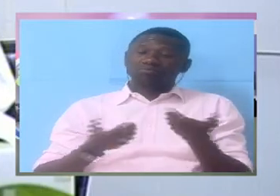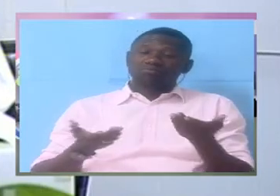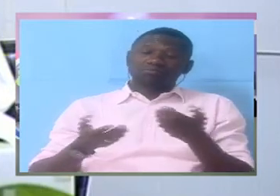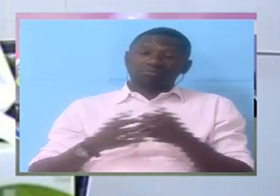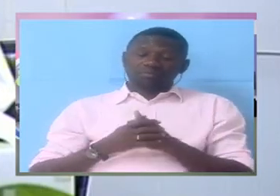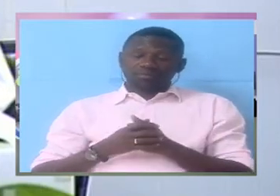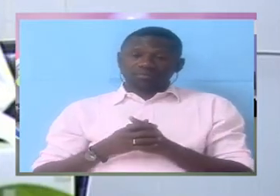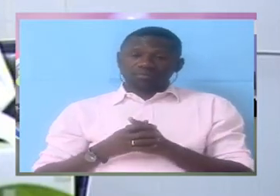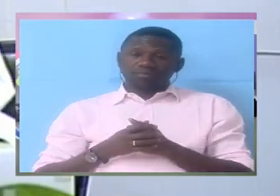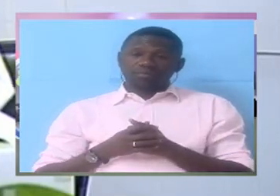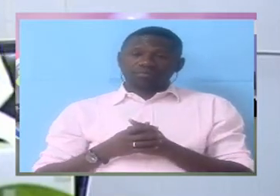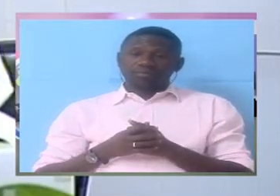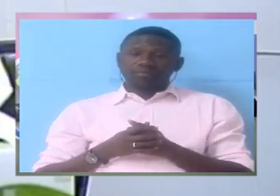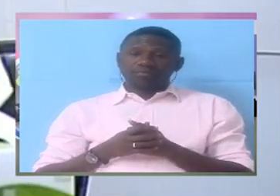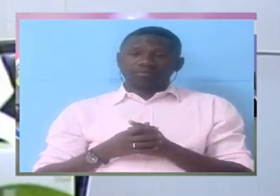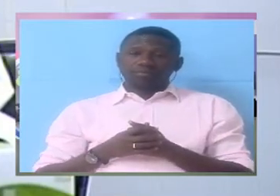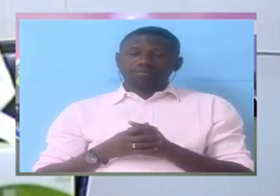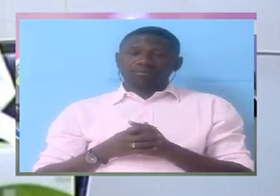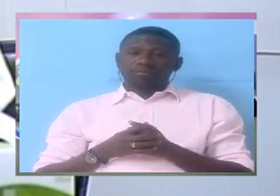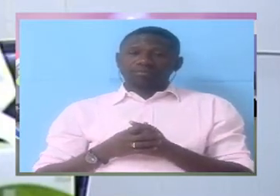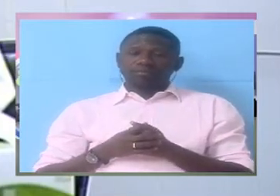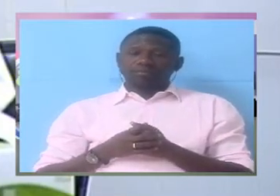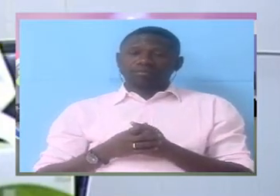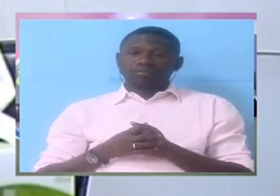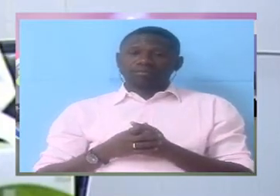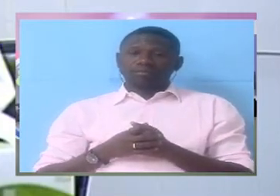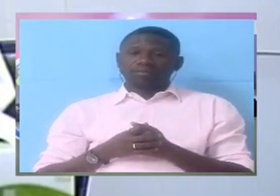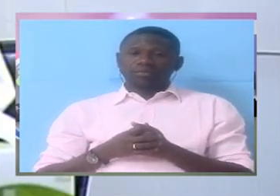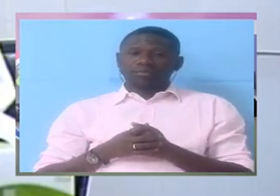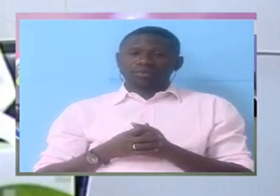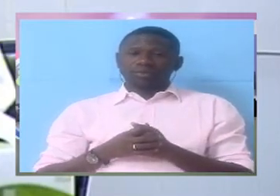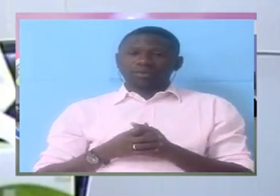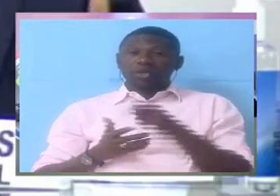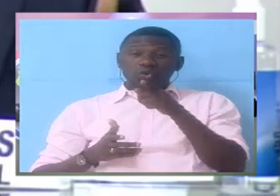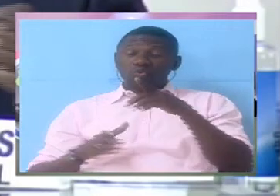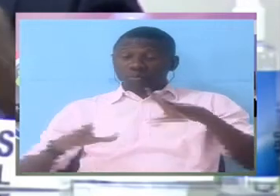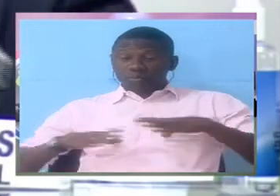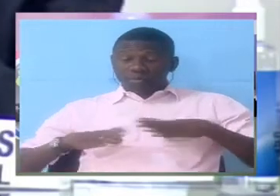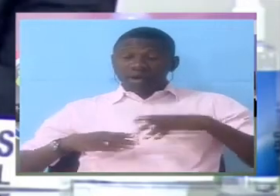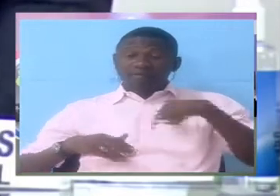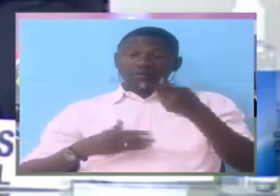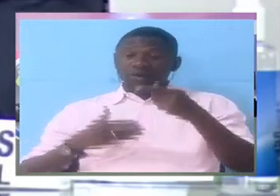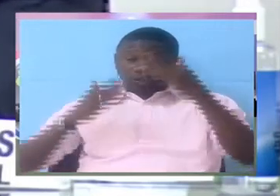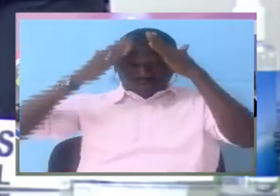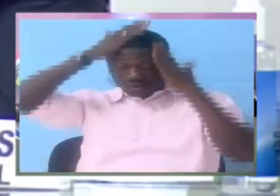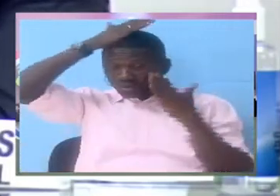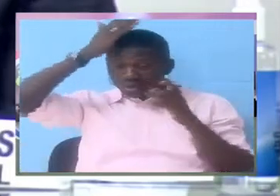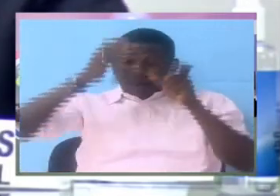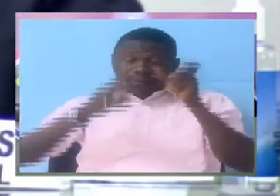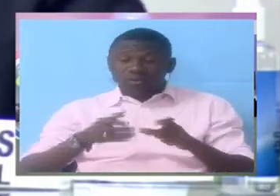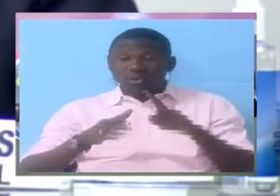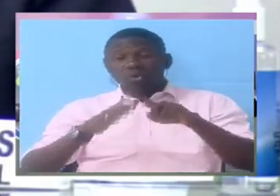ne ngin karo me dole nyi fo ite yalo ne ba parere ne fo yalo ne. Were you prepared for the soldiers or you were prepared for